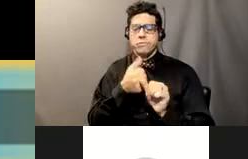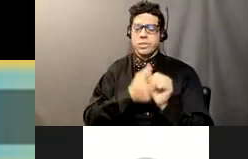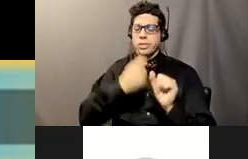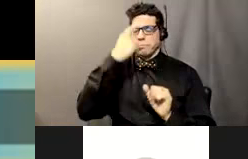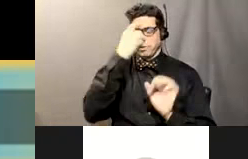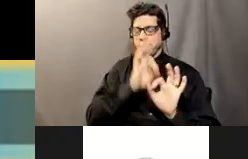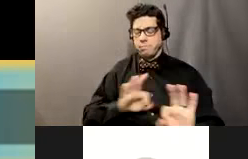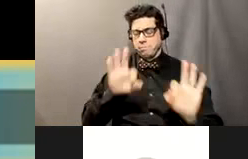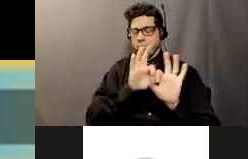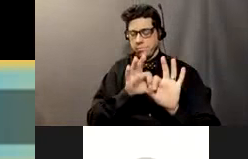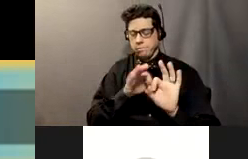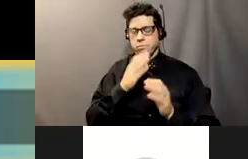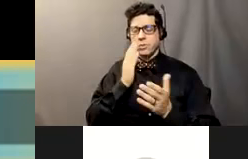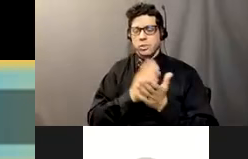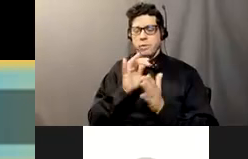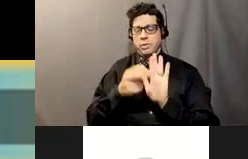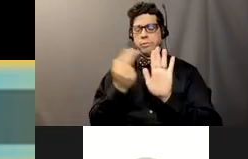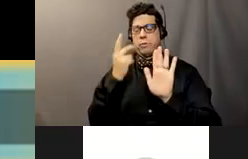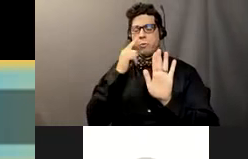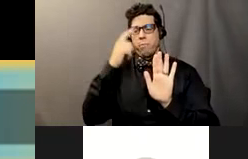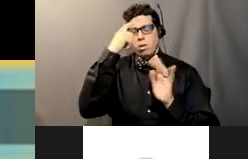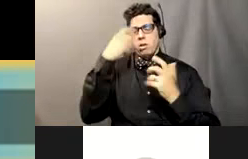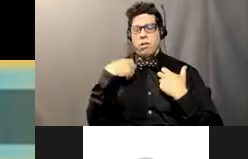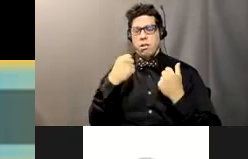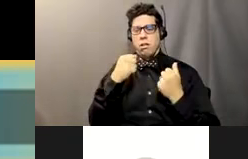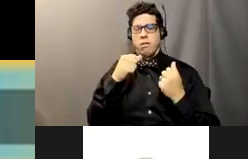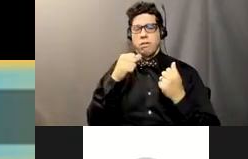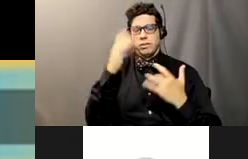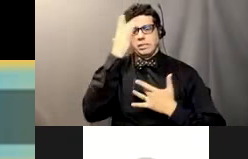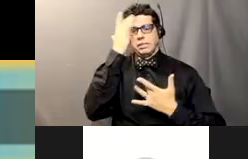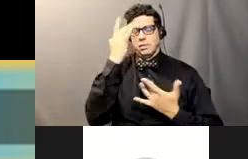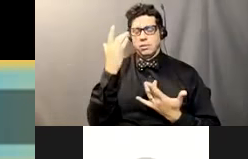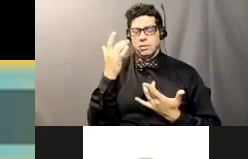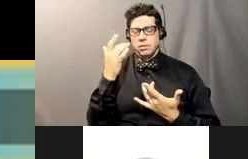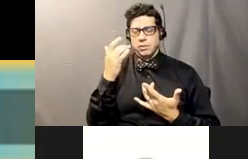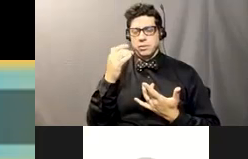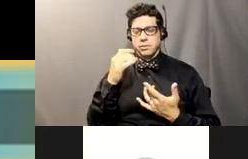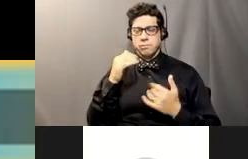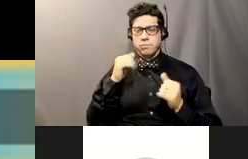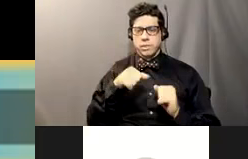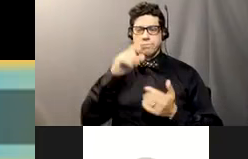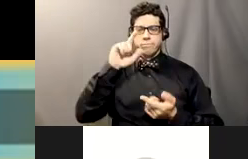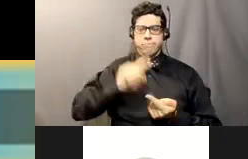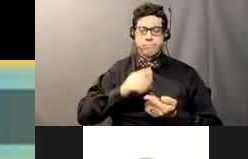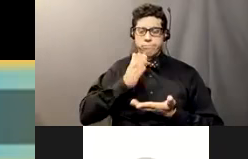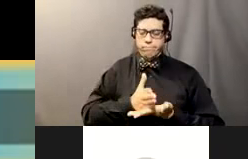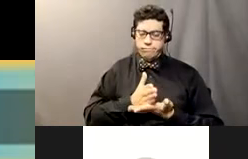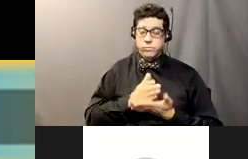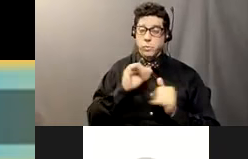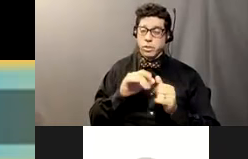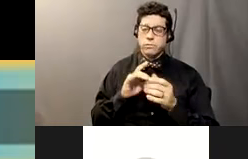mental illness, and reaching out for help, especially if there are thoughts of suicide. So we will coordinate with you after this